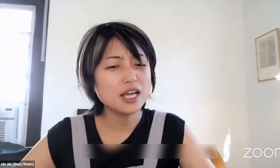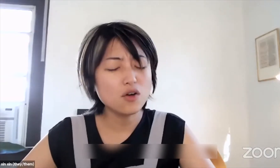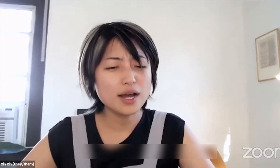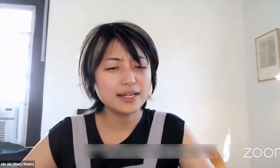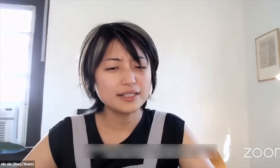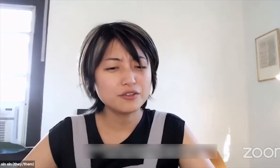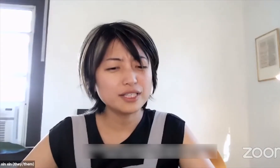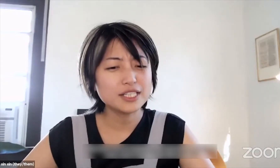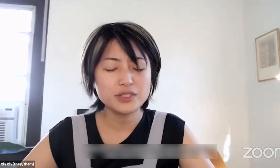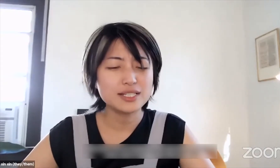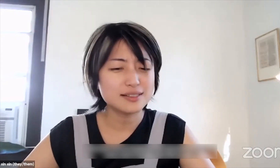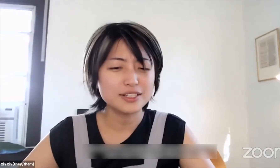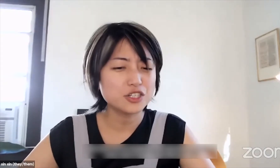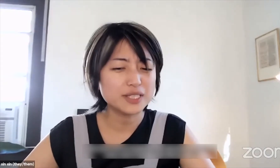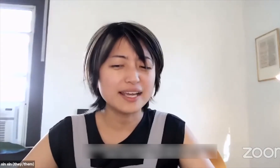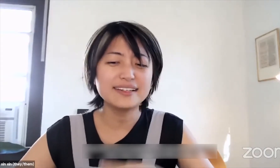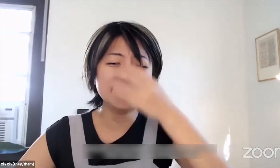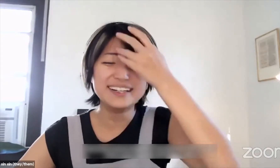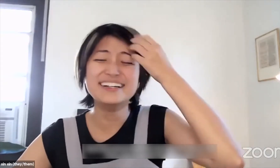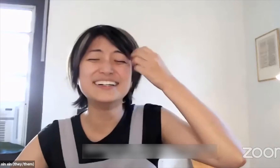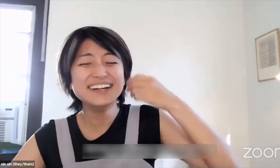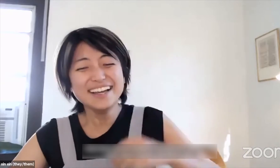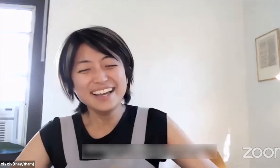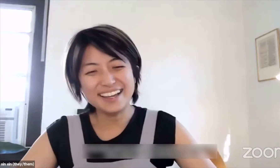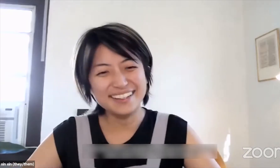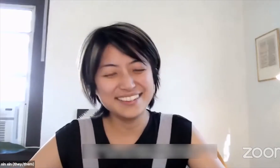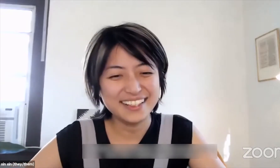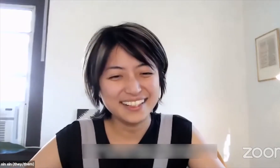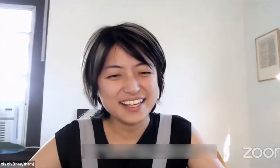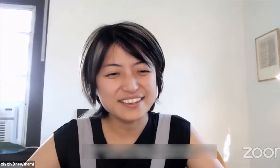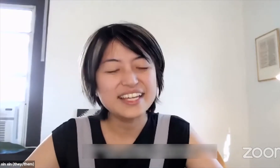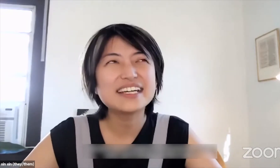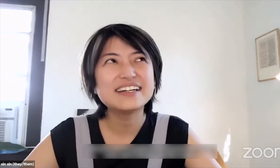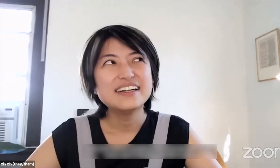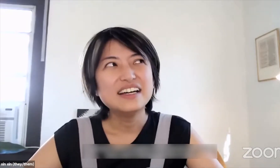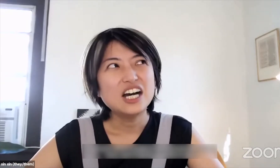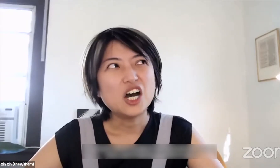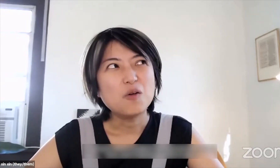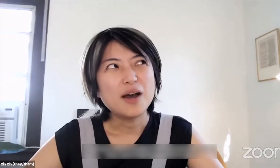like, no, I don't feel like today is a slideshow day. and I think